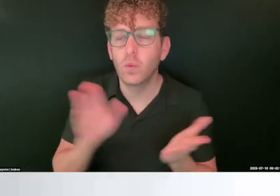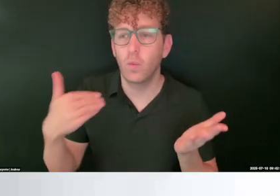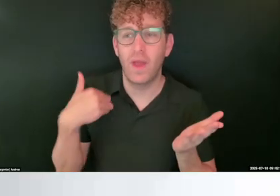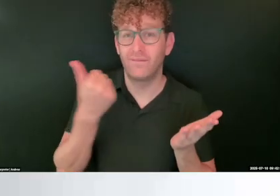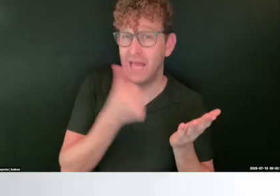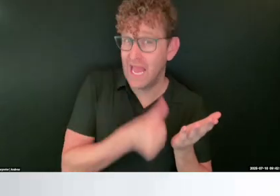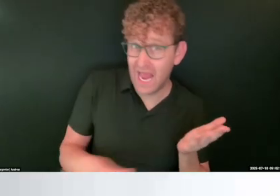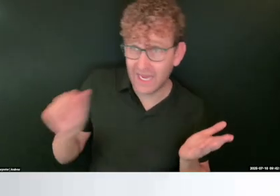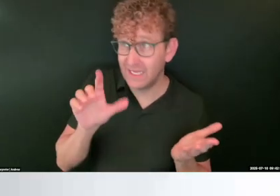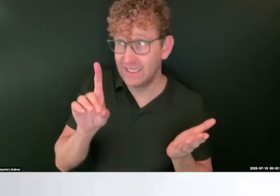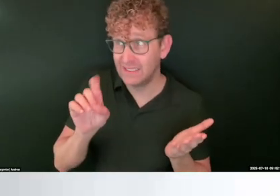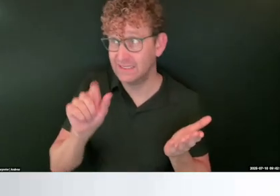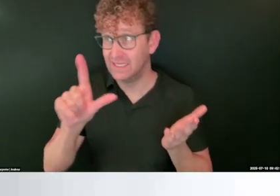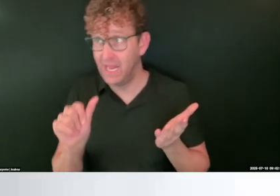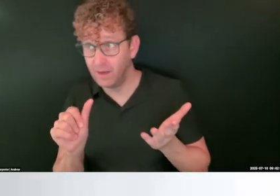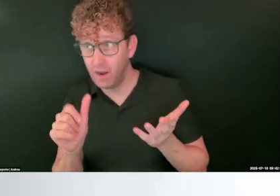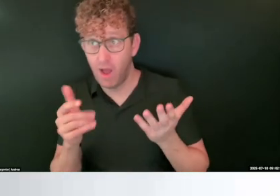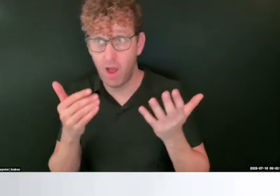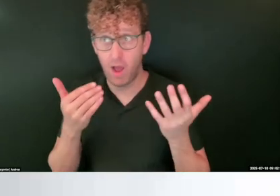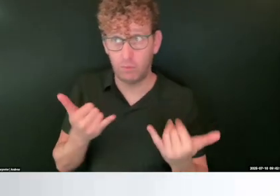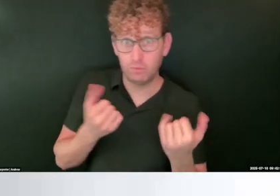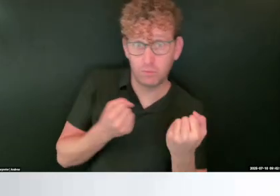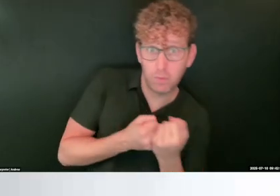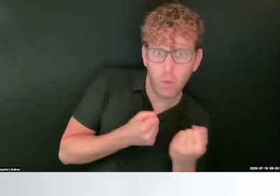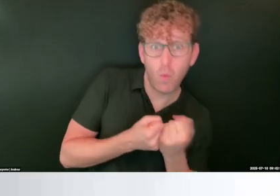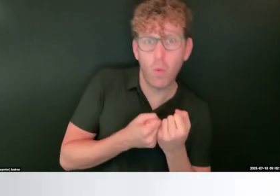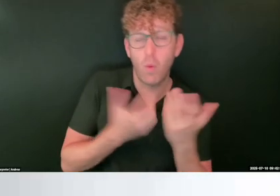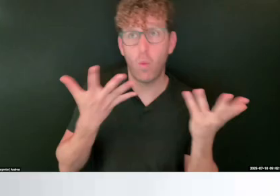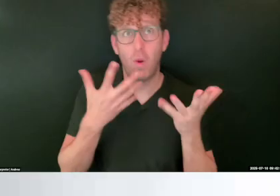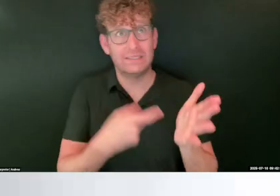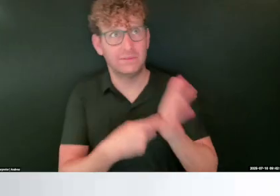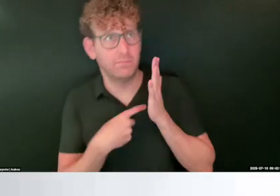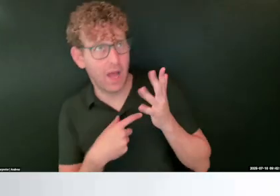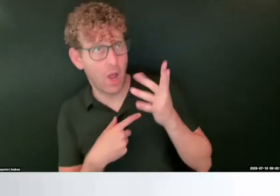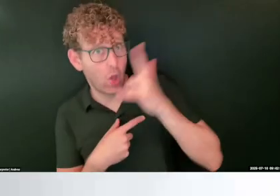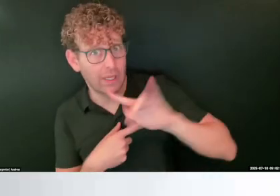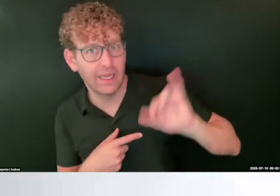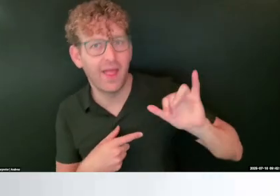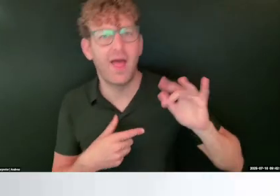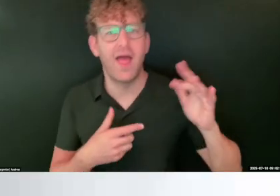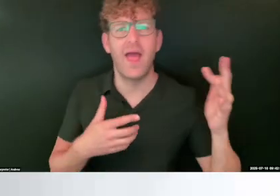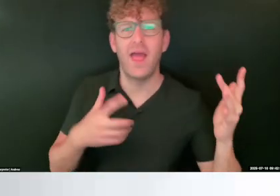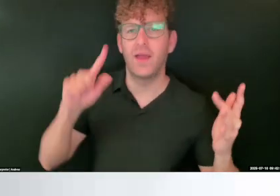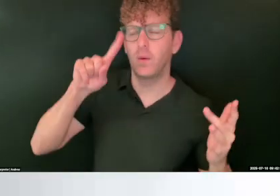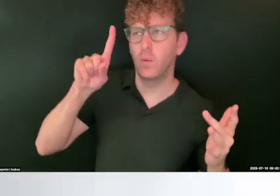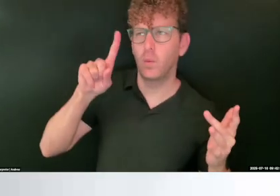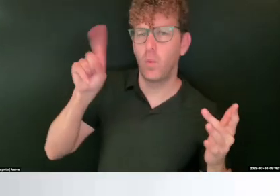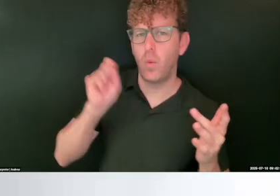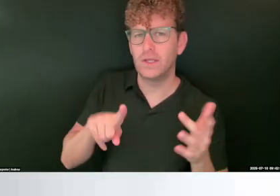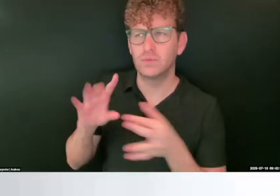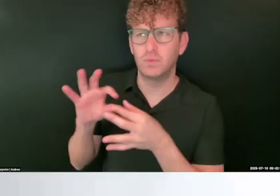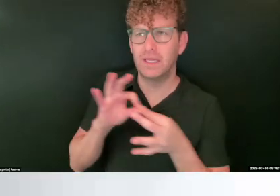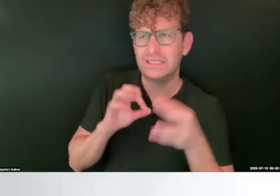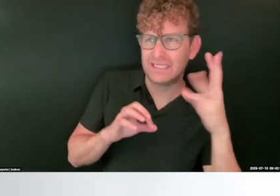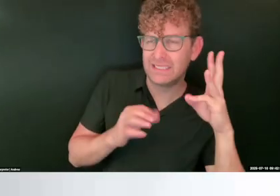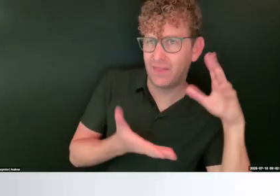any data that currently supports like what demand really looks like? And there are more questions surrounding that 16,000 number, as well as